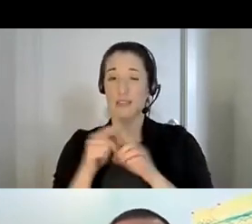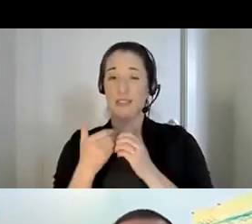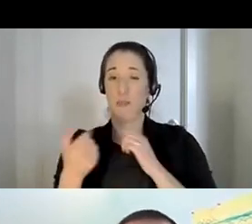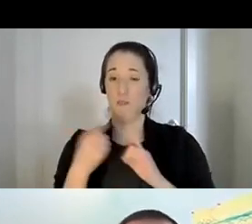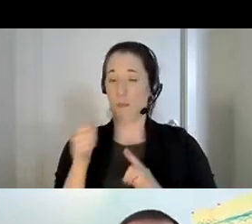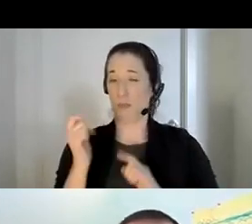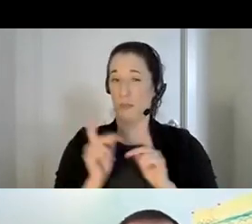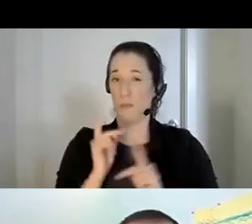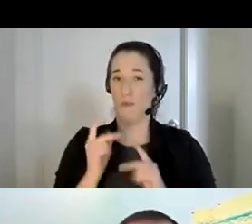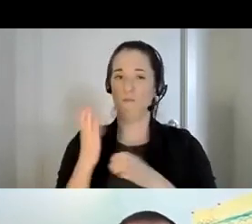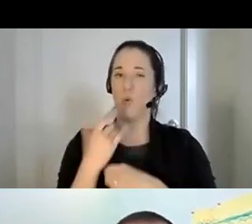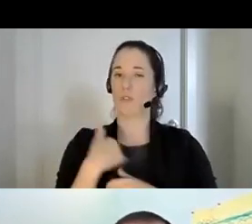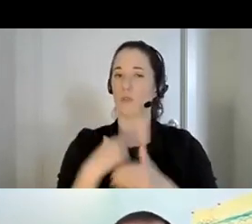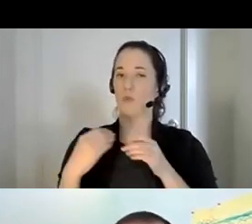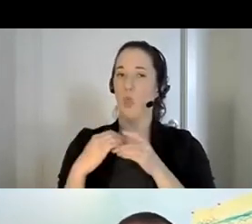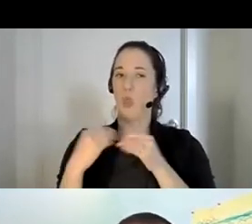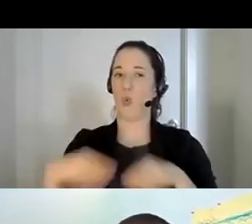connection with others.